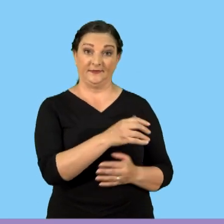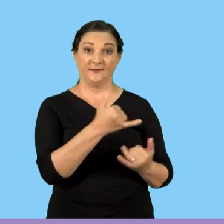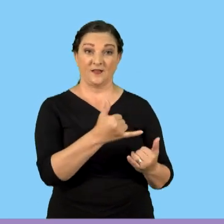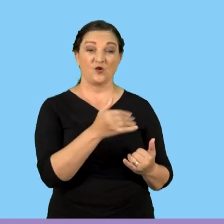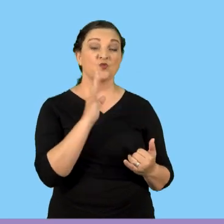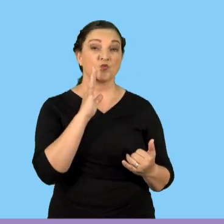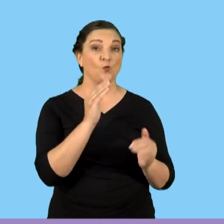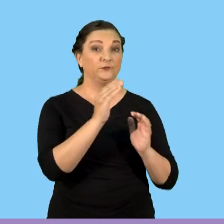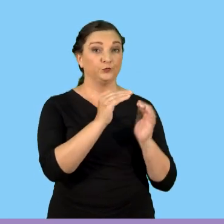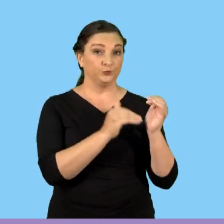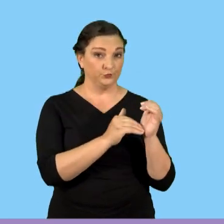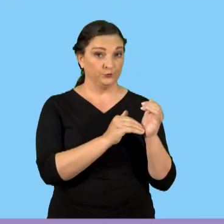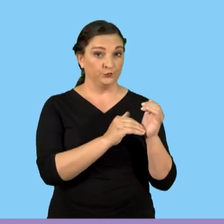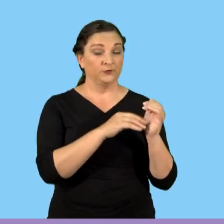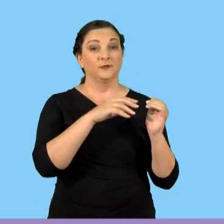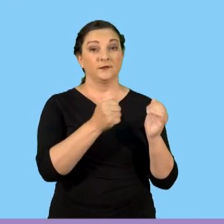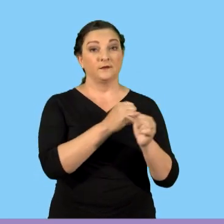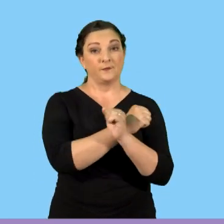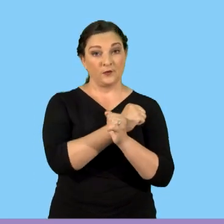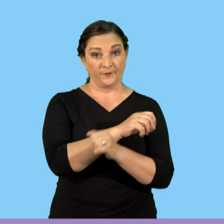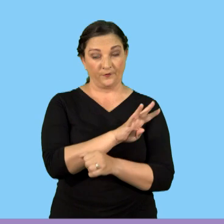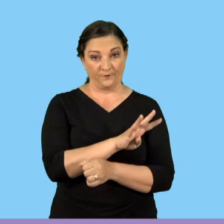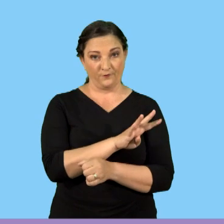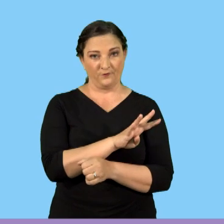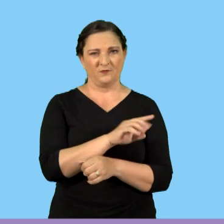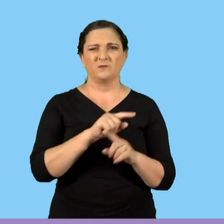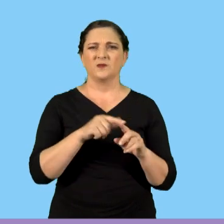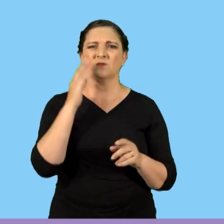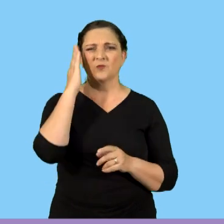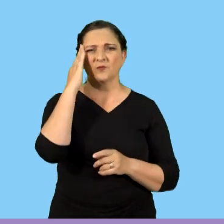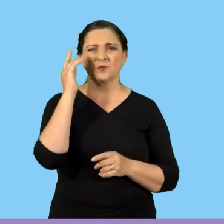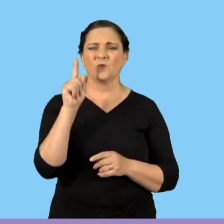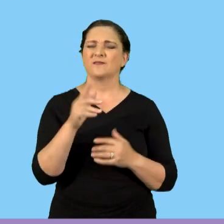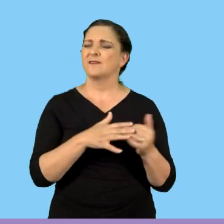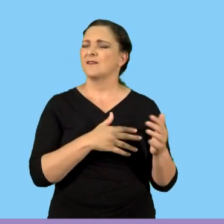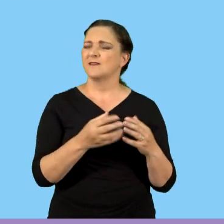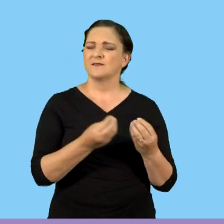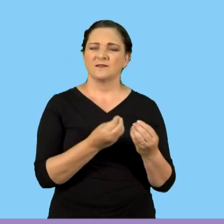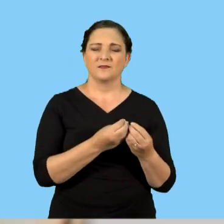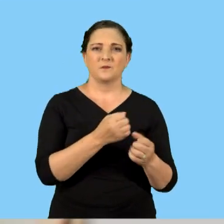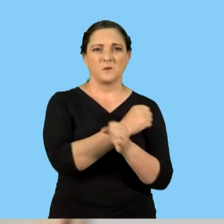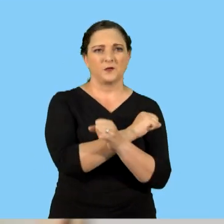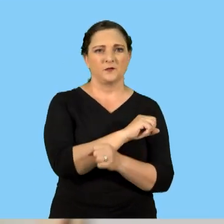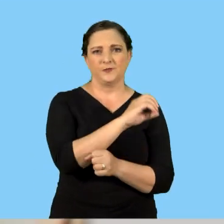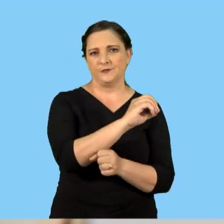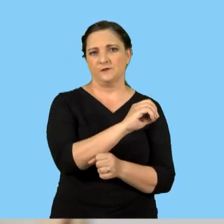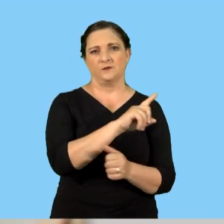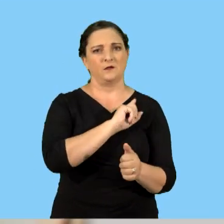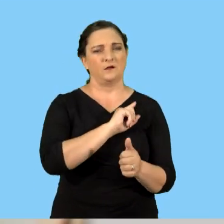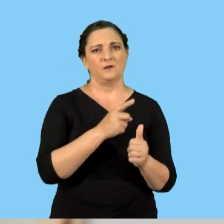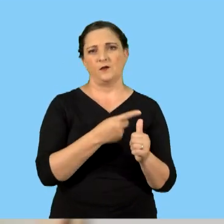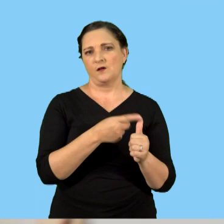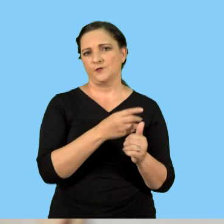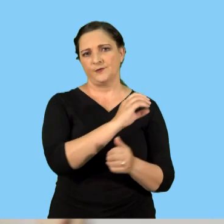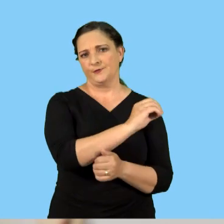And that 0, we are going to square it and multiply it by 4. But we know that anything multiplied by